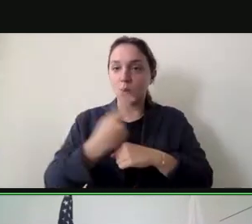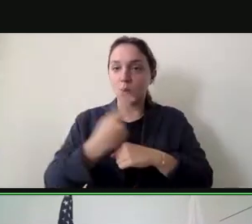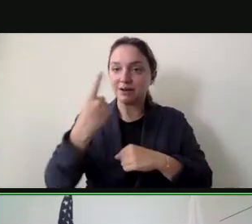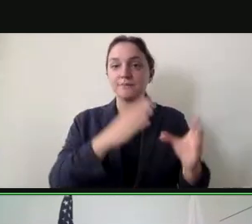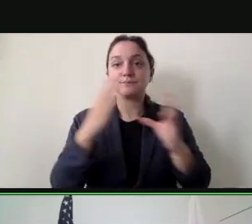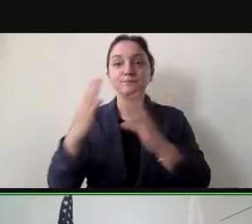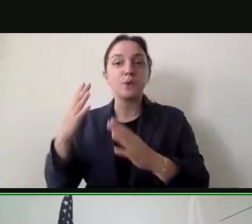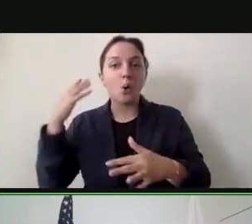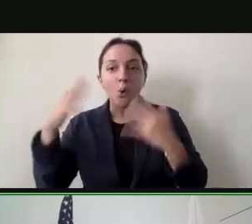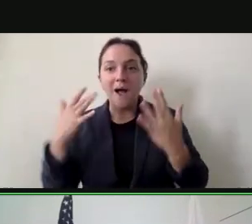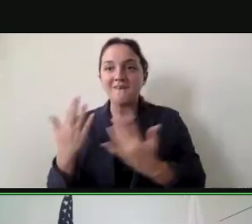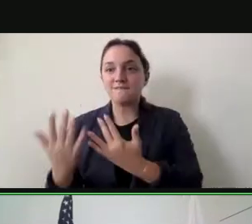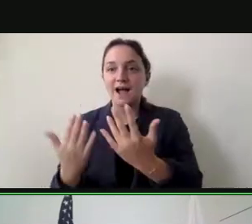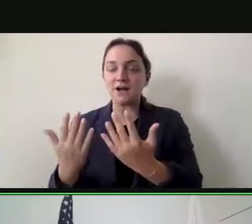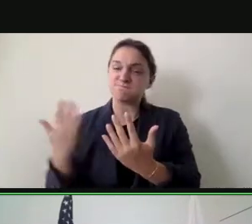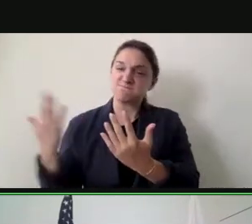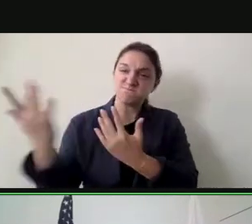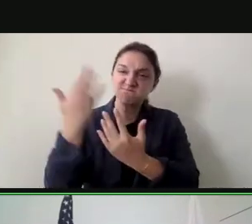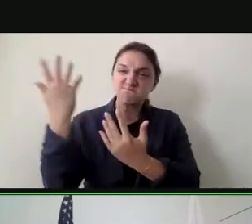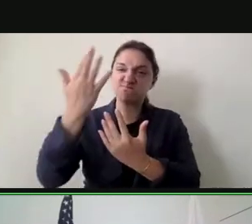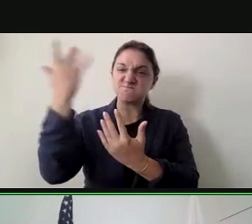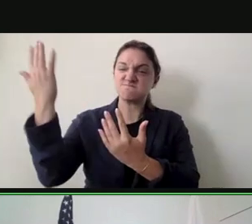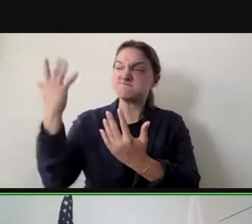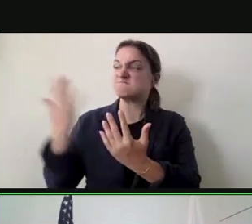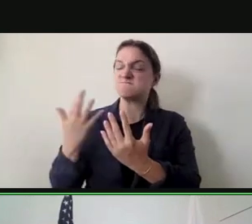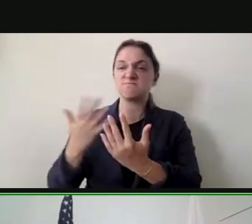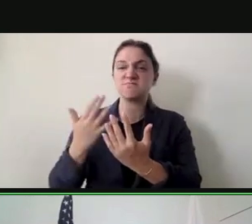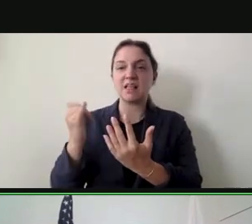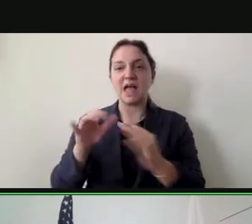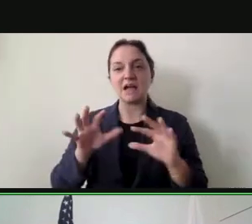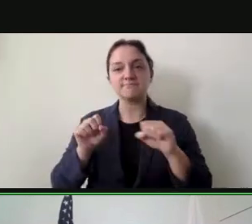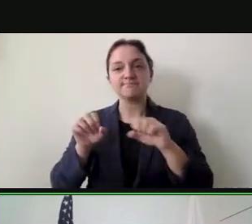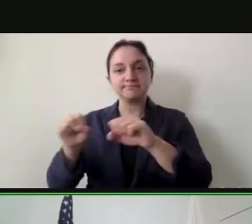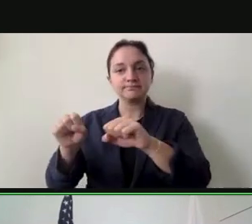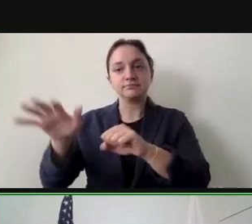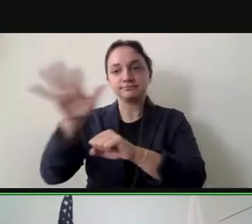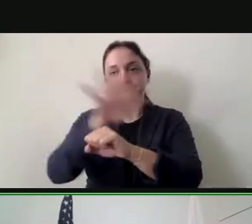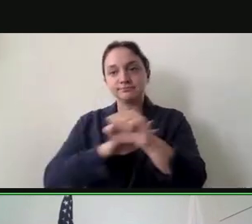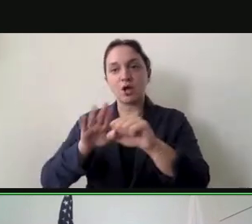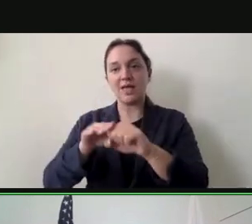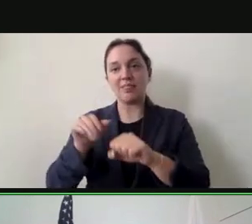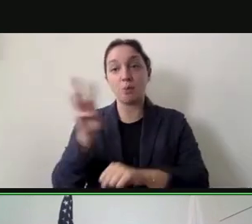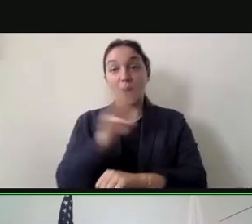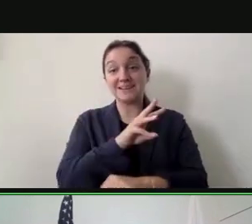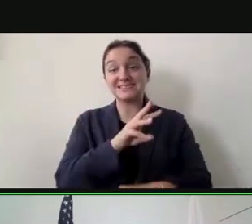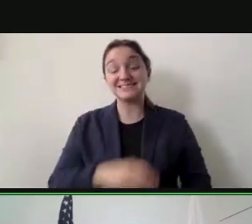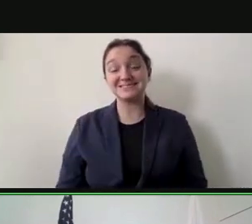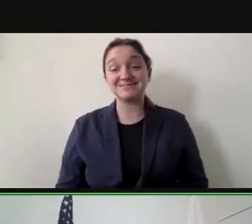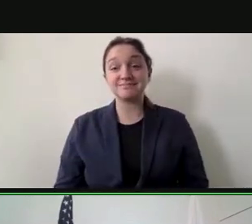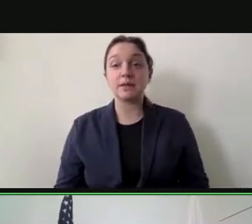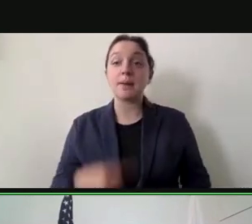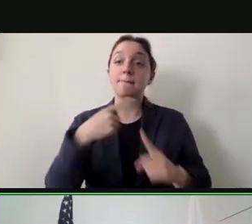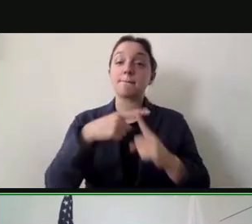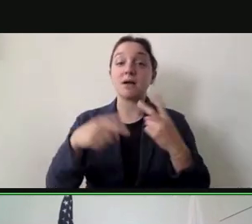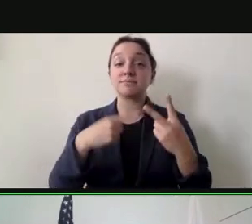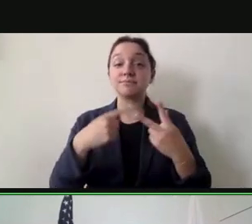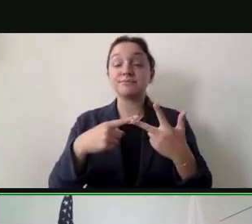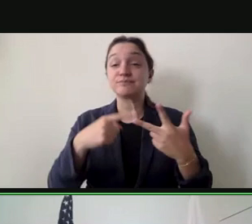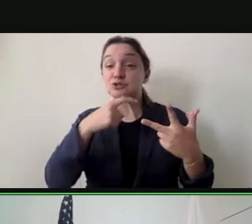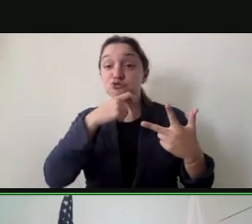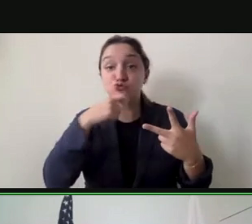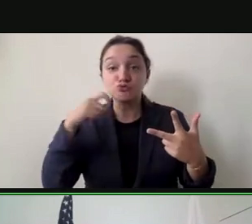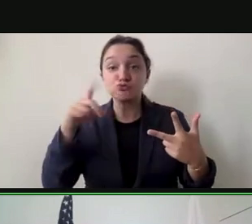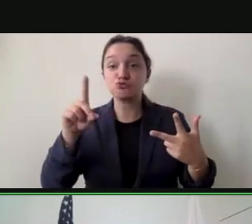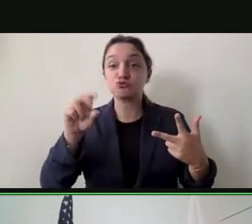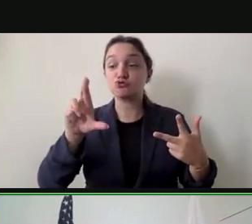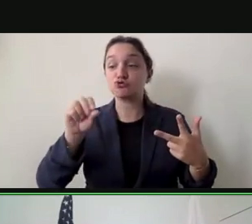Wildfires that continue to plague the West, and not to mention the drought that has extended